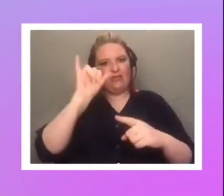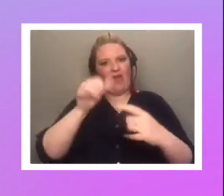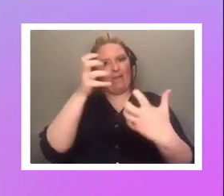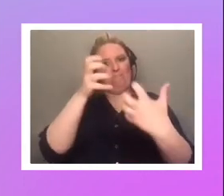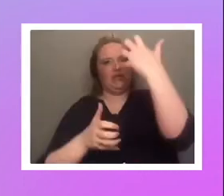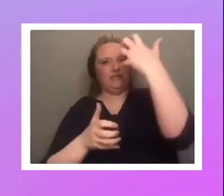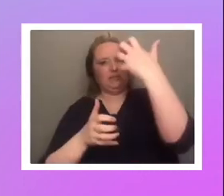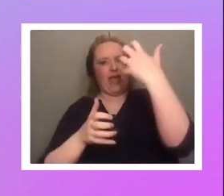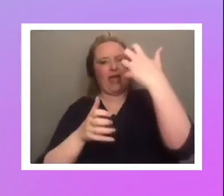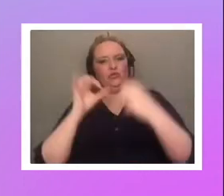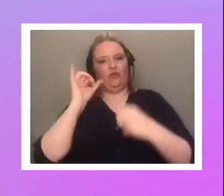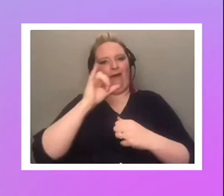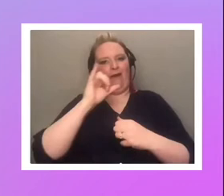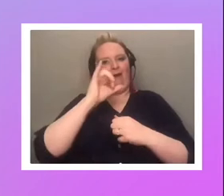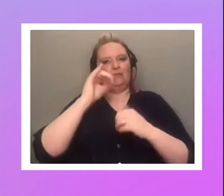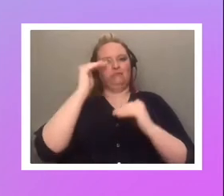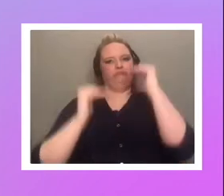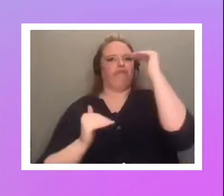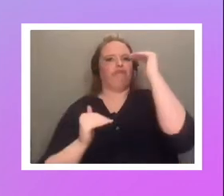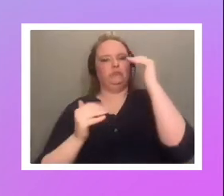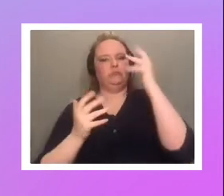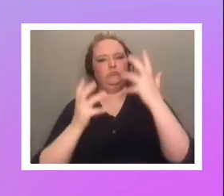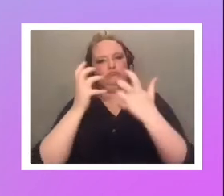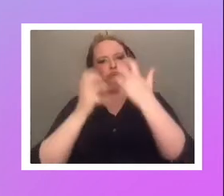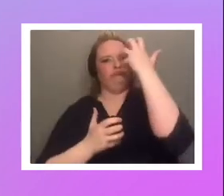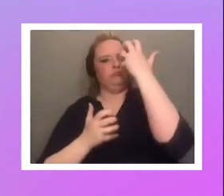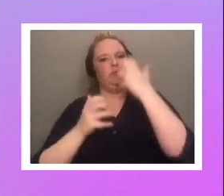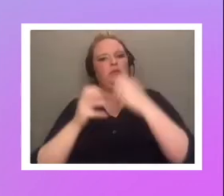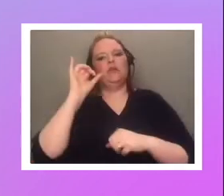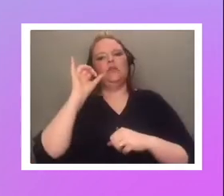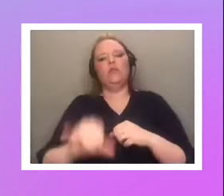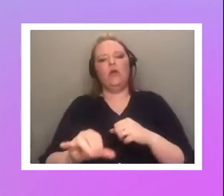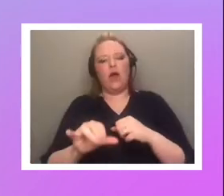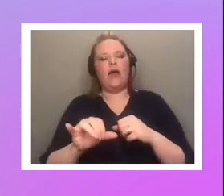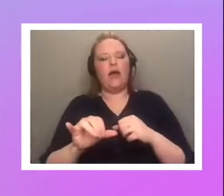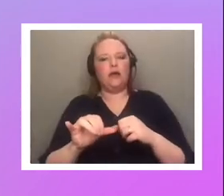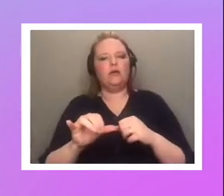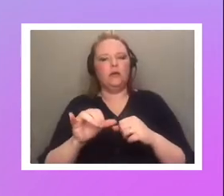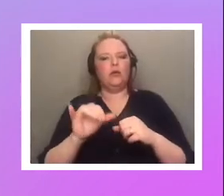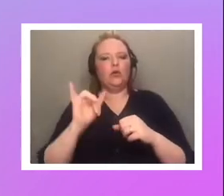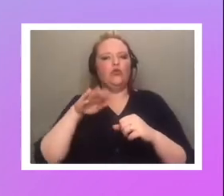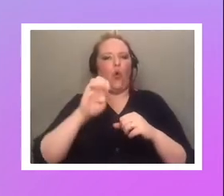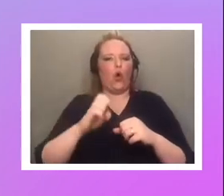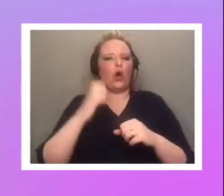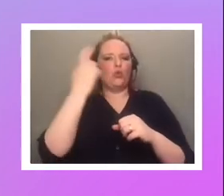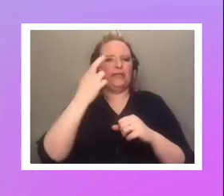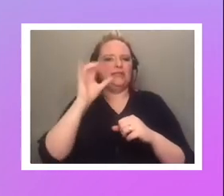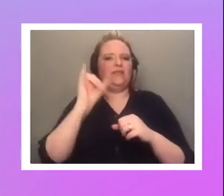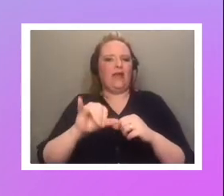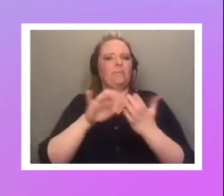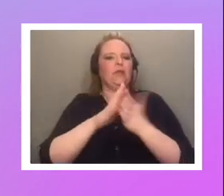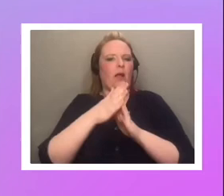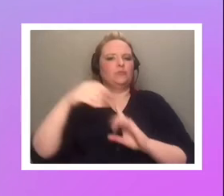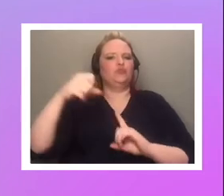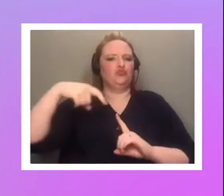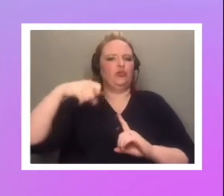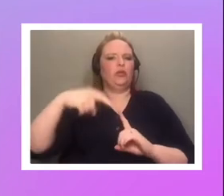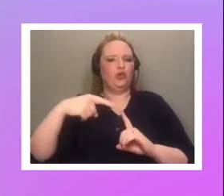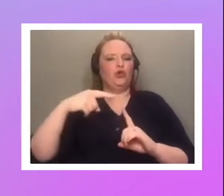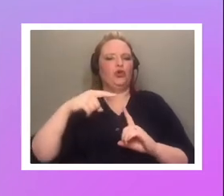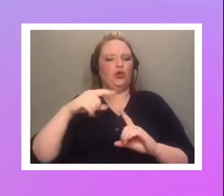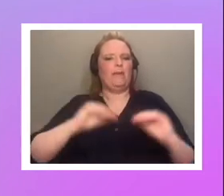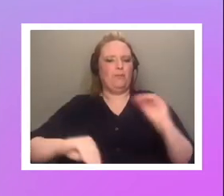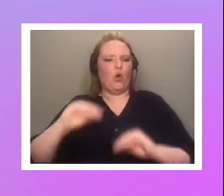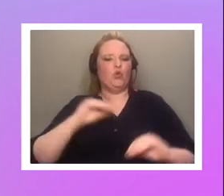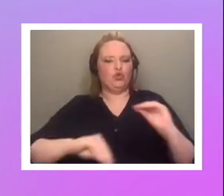of discrepancy is like, that's essentially the core of what makes this a triggering animation or